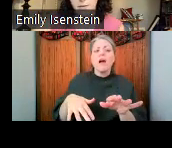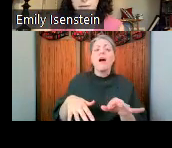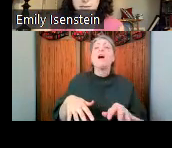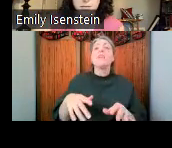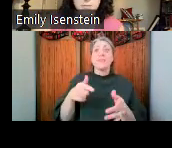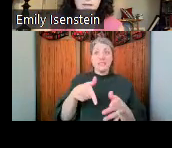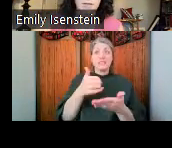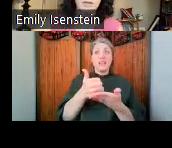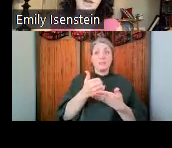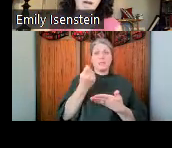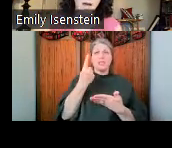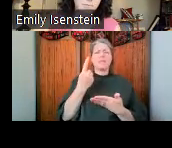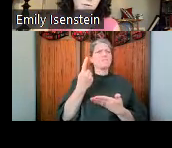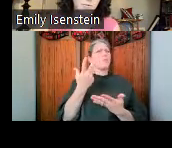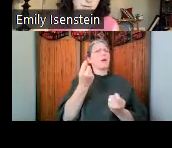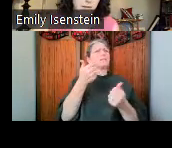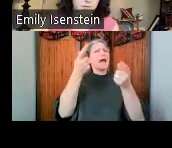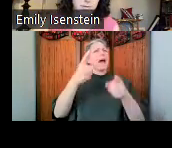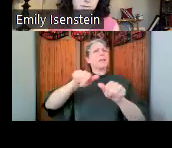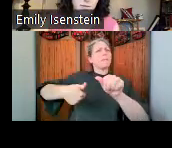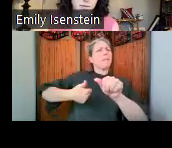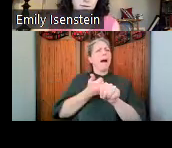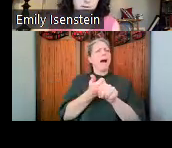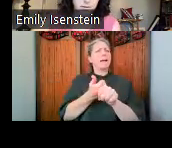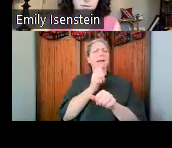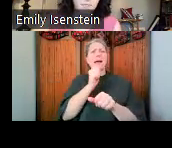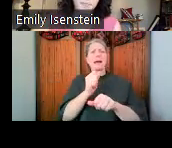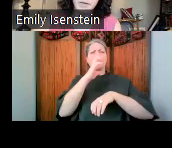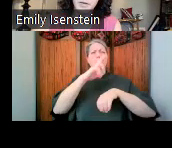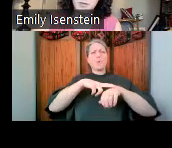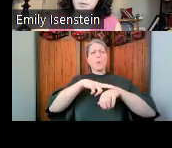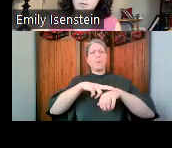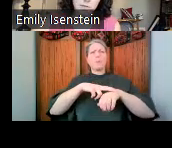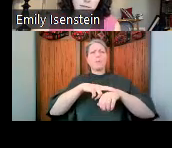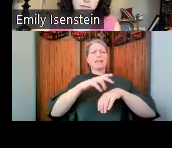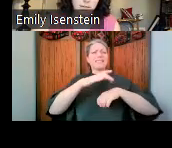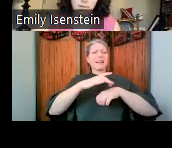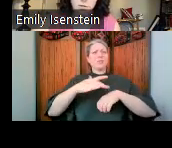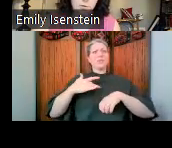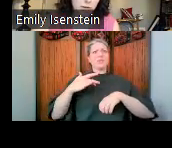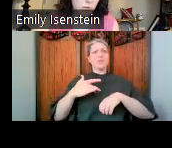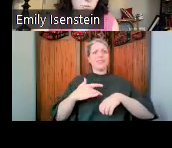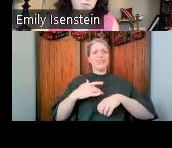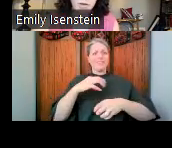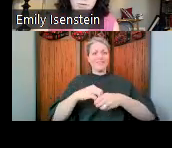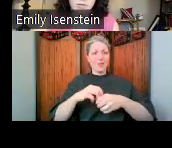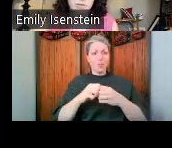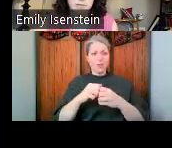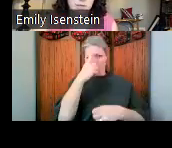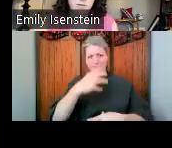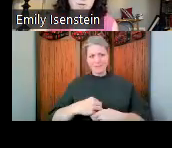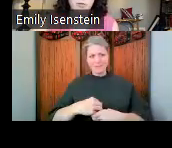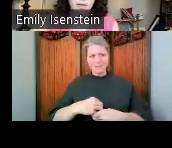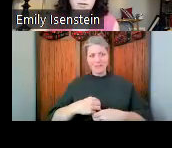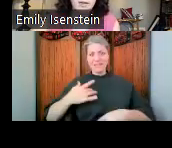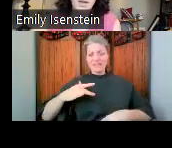underlying mechanism behind abnormal tactile sensitivity in autism. So using these EEG waveforms, we're able to